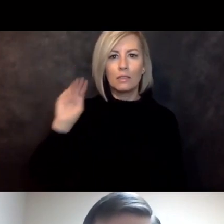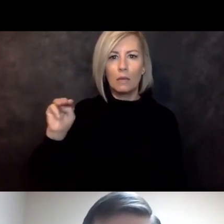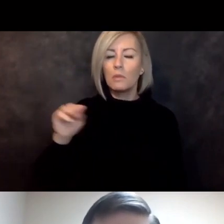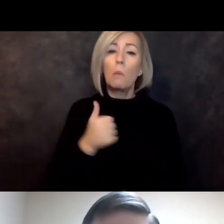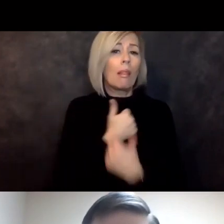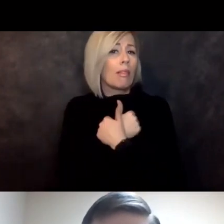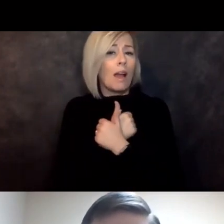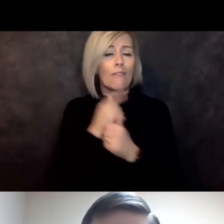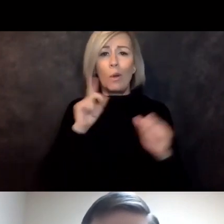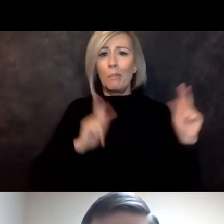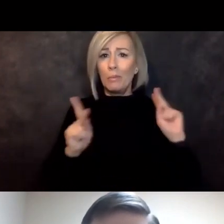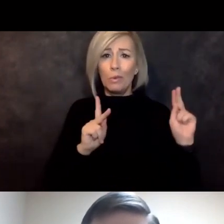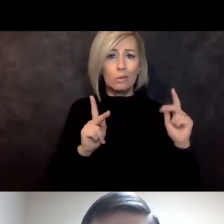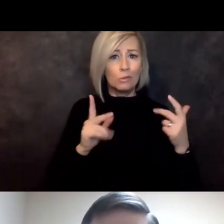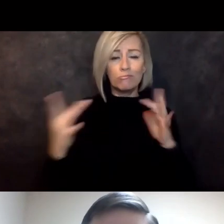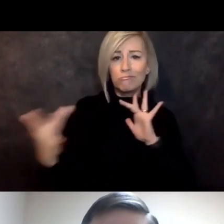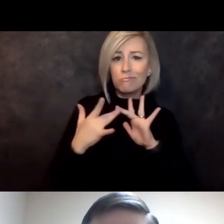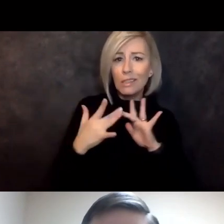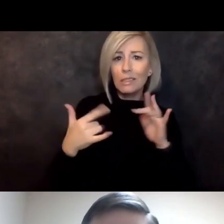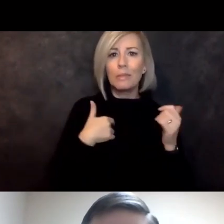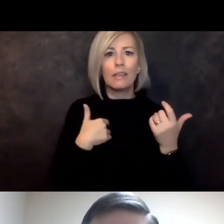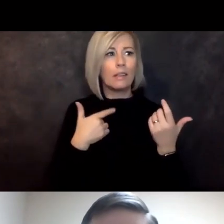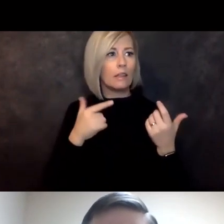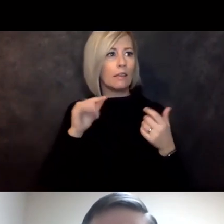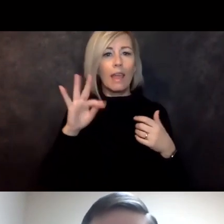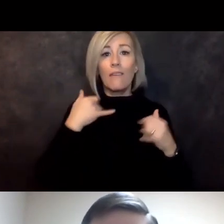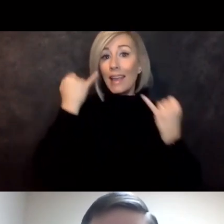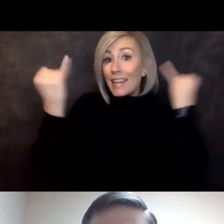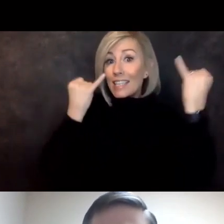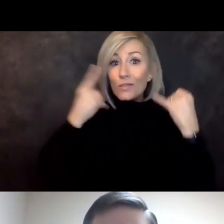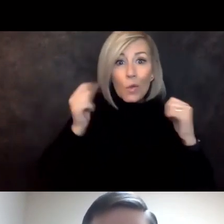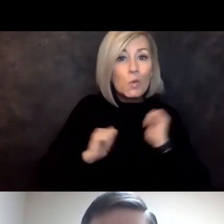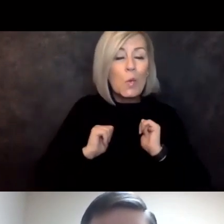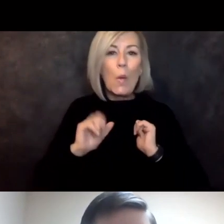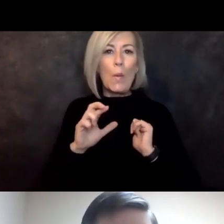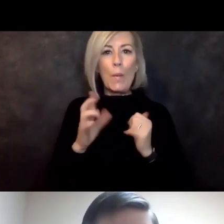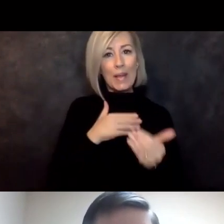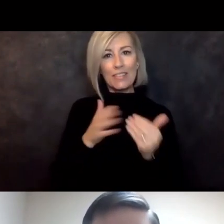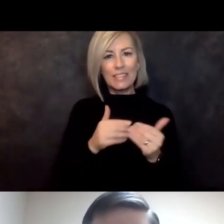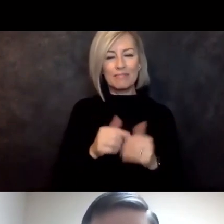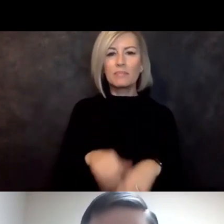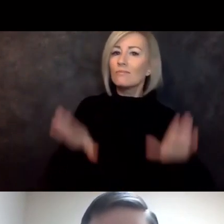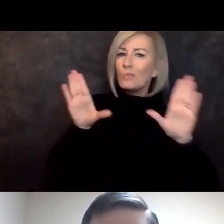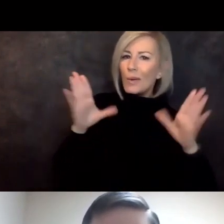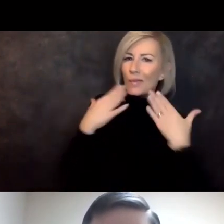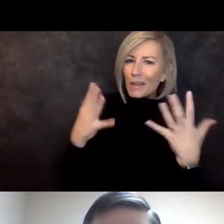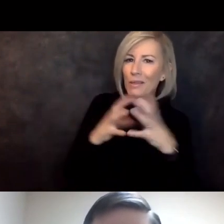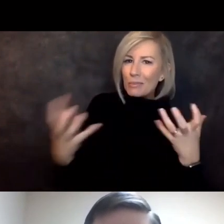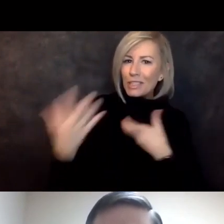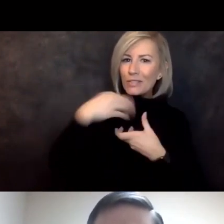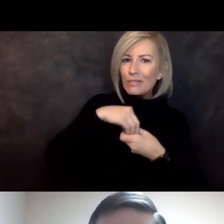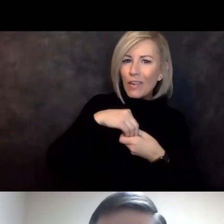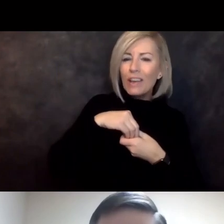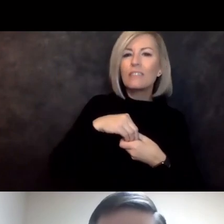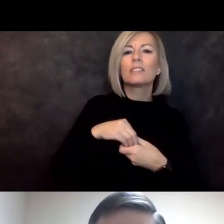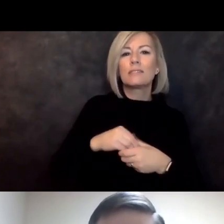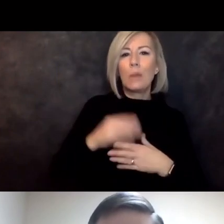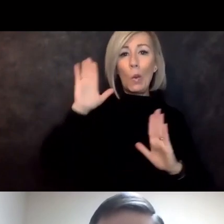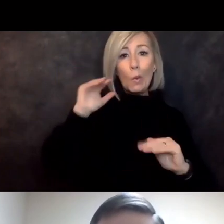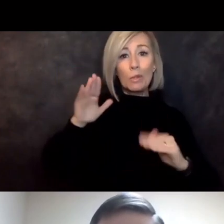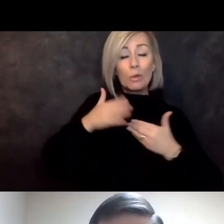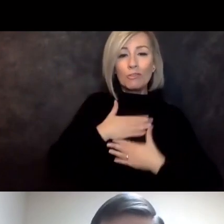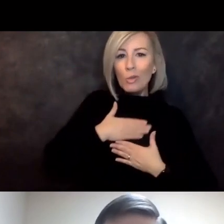they're interested in being on the program or have ideas for the show. Wonderful. Well, thank you so much for being with us today, and hope you enjoy the rest